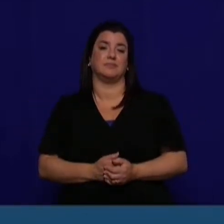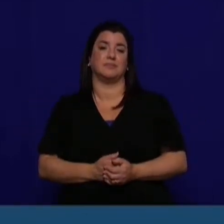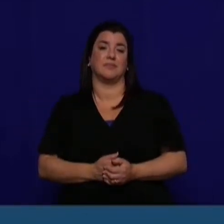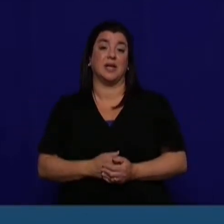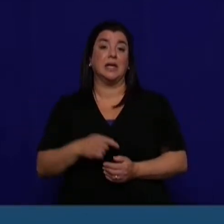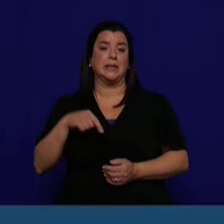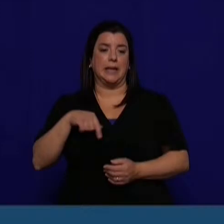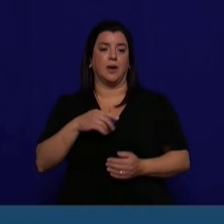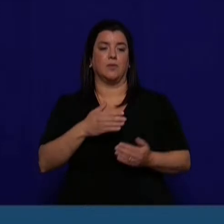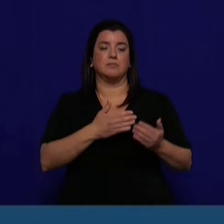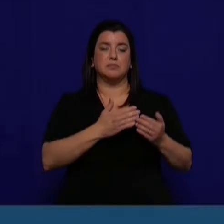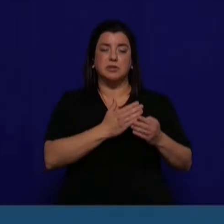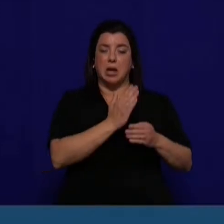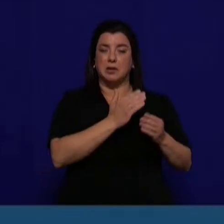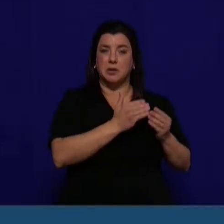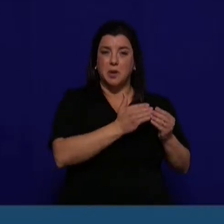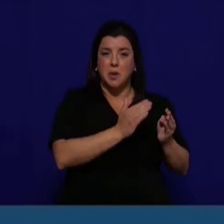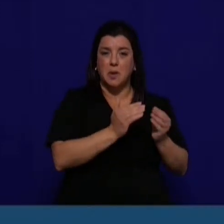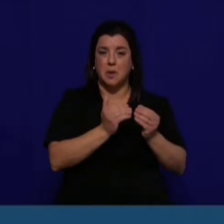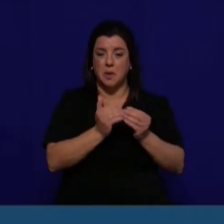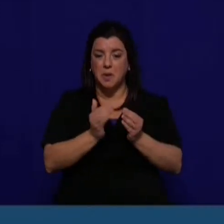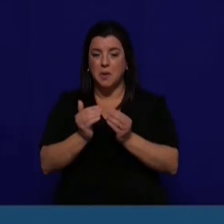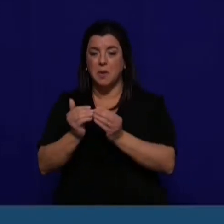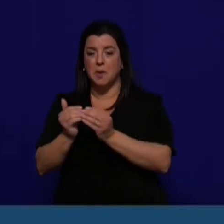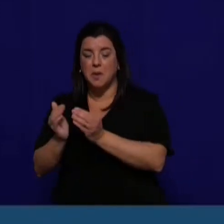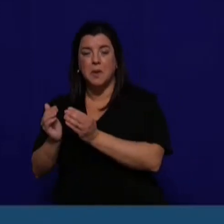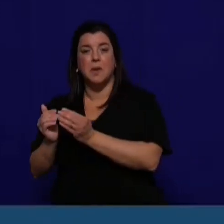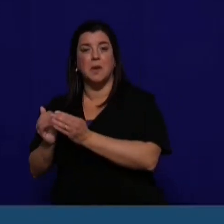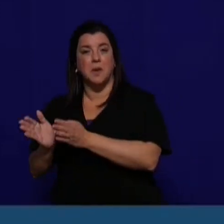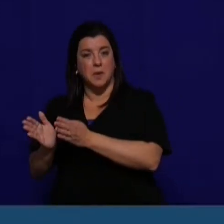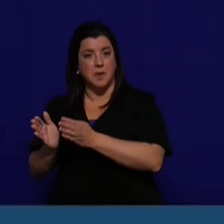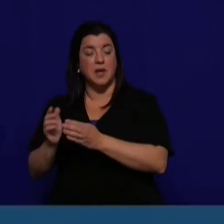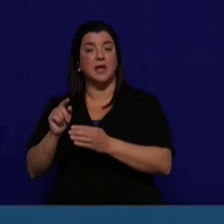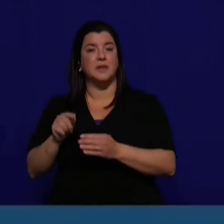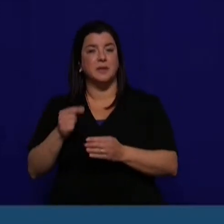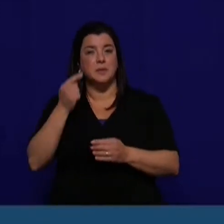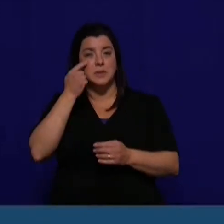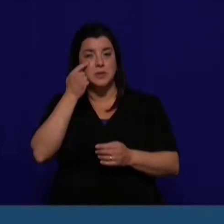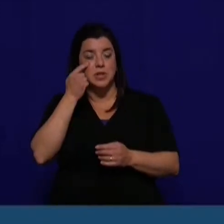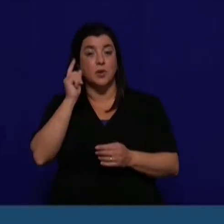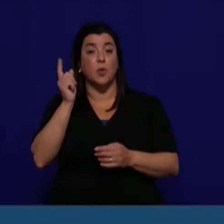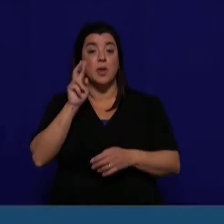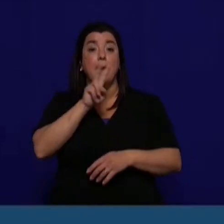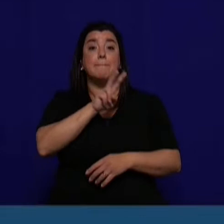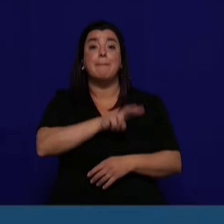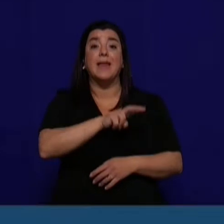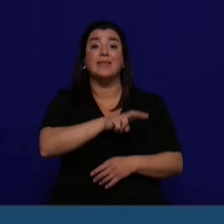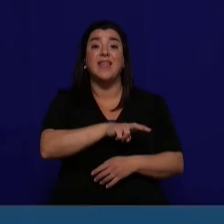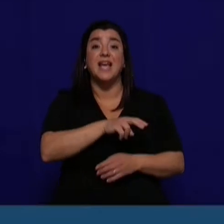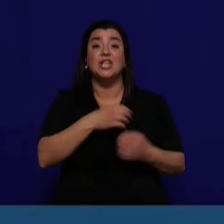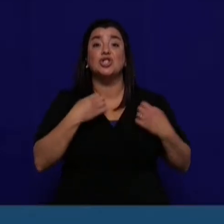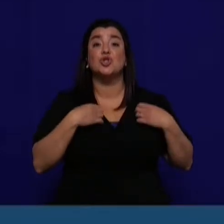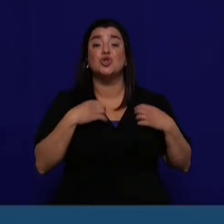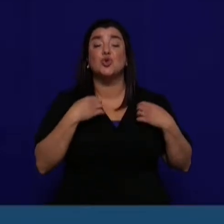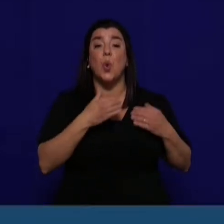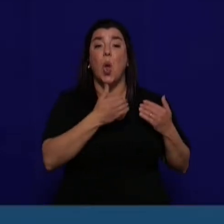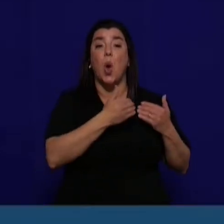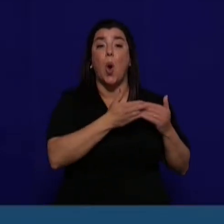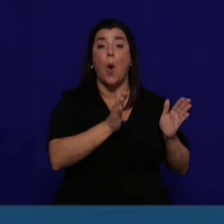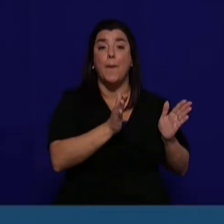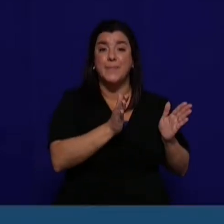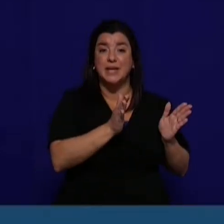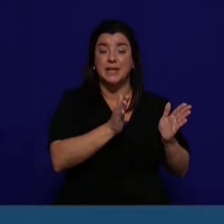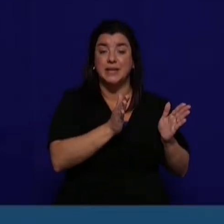of the measures in a slow-paced and monitored approach, as from next Monday, schools will be opening again. So we will